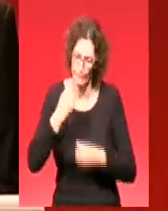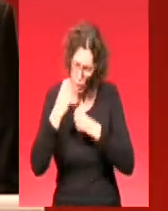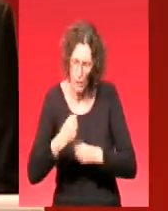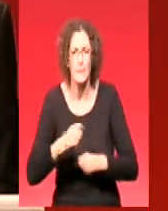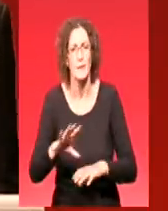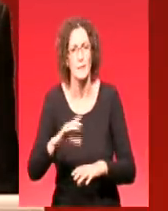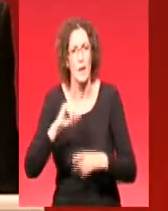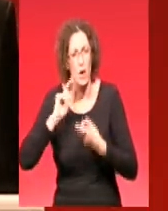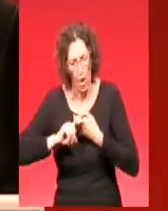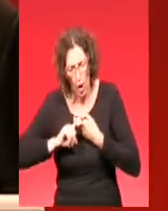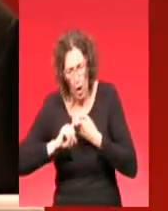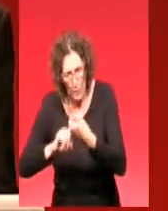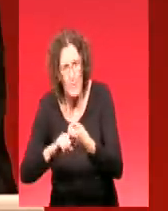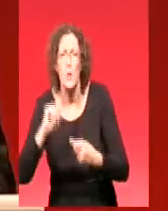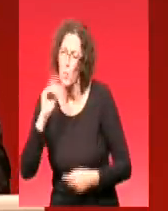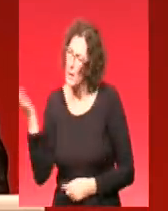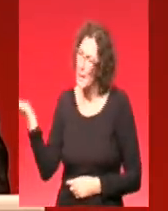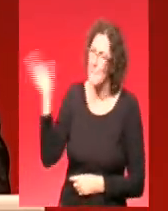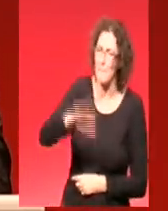need from the people of this country.